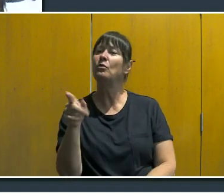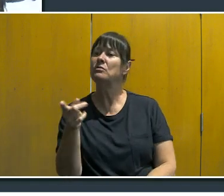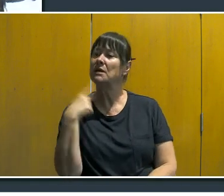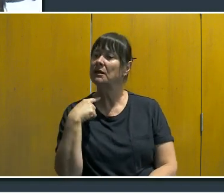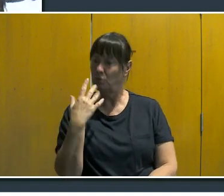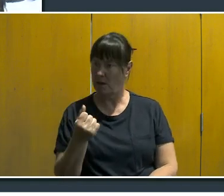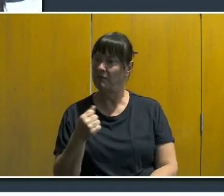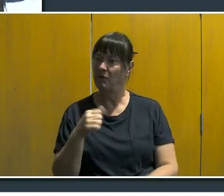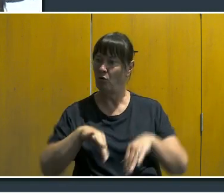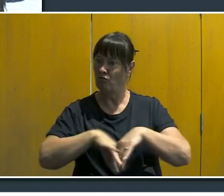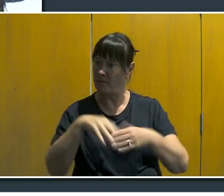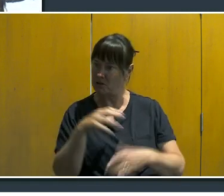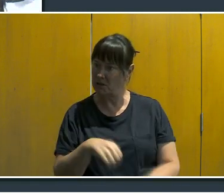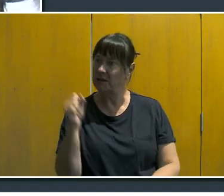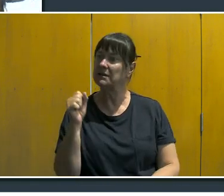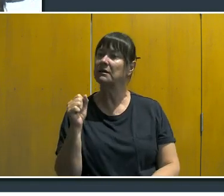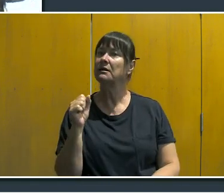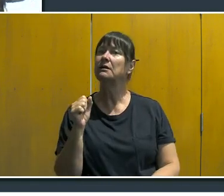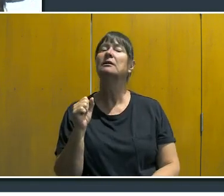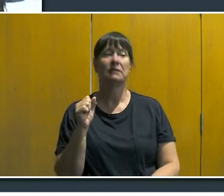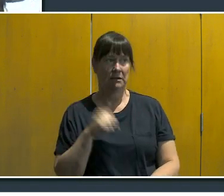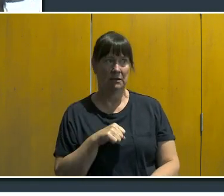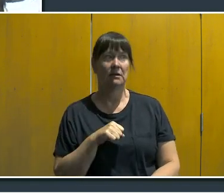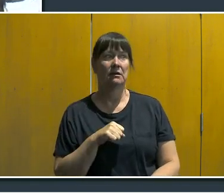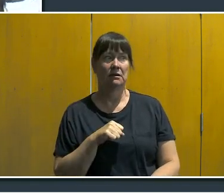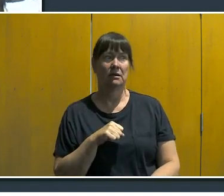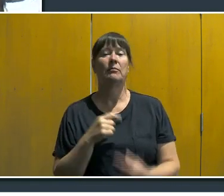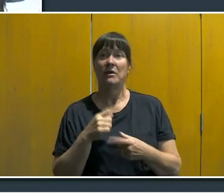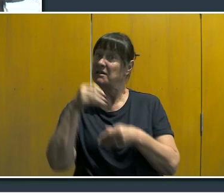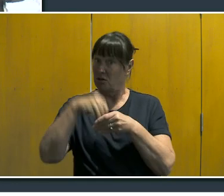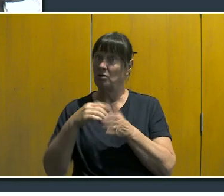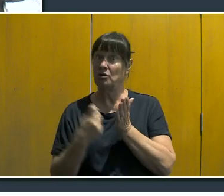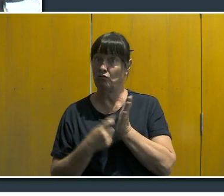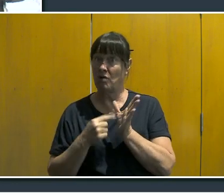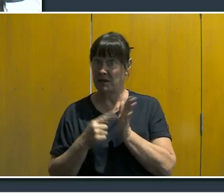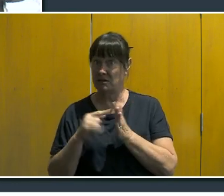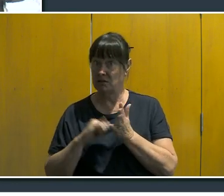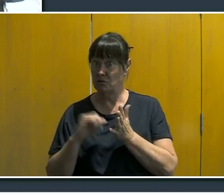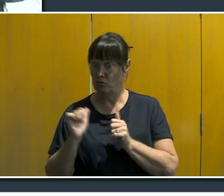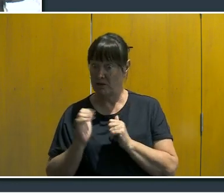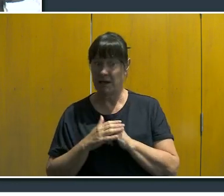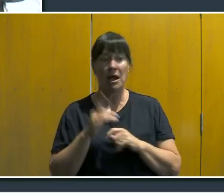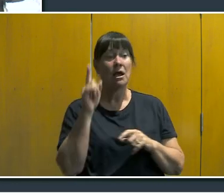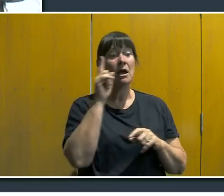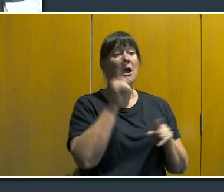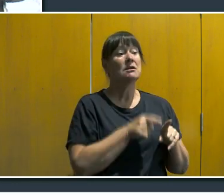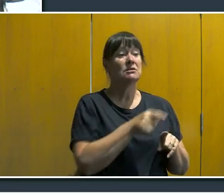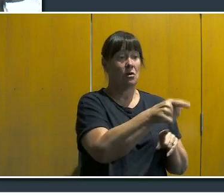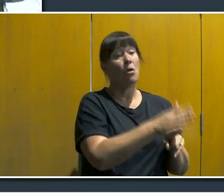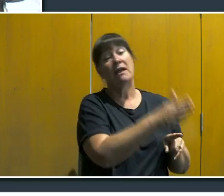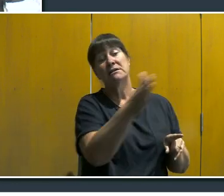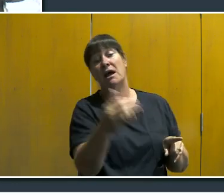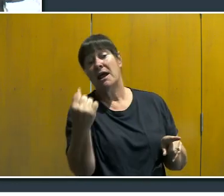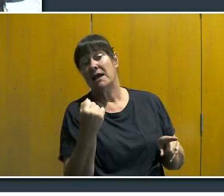rubbish collection. I pay for that too. Yep, yes. yep, that's in your rates. That's for you. Do the residents on the other side of the